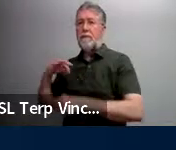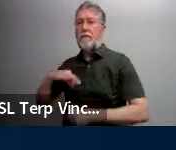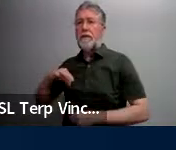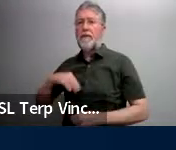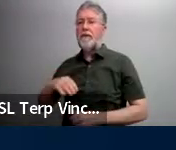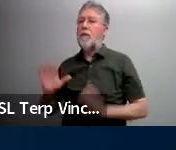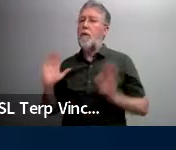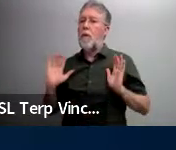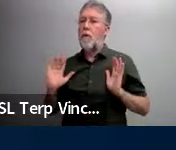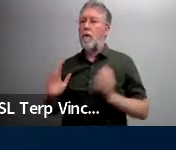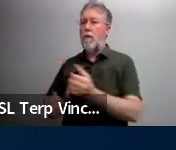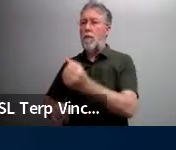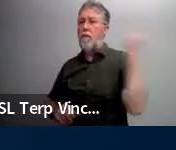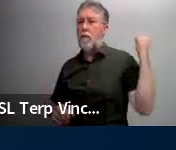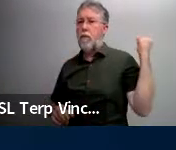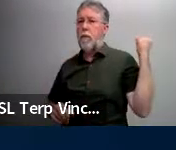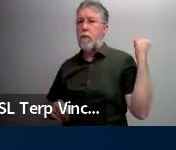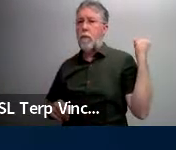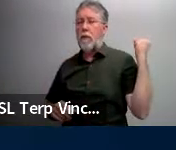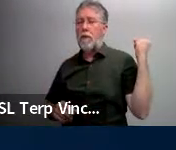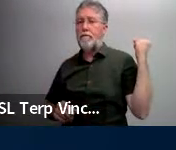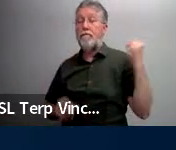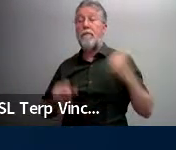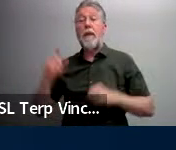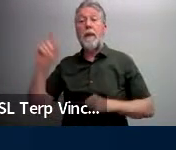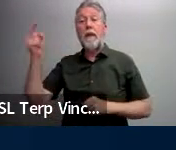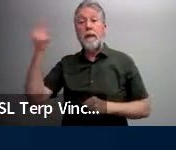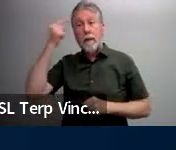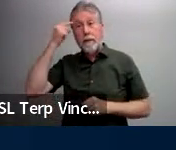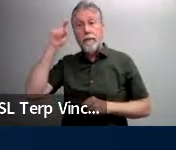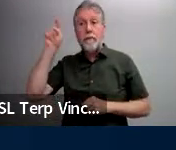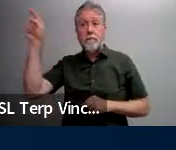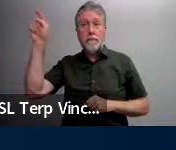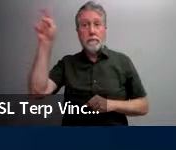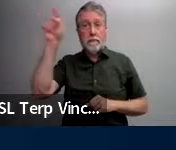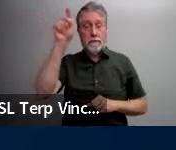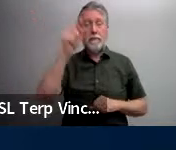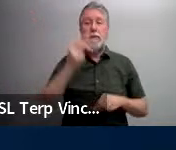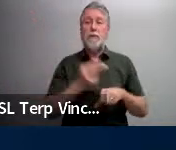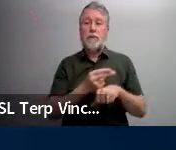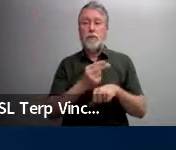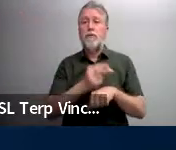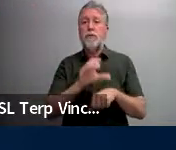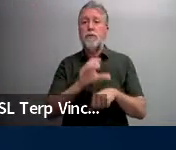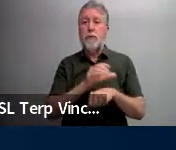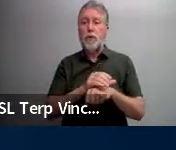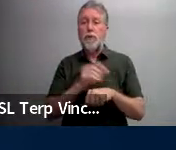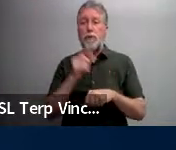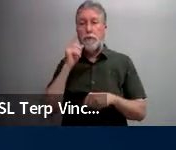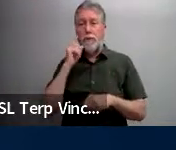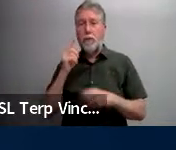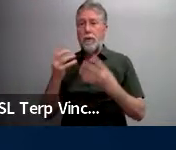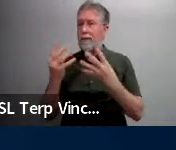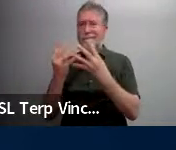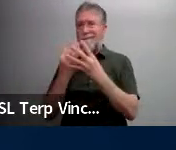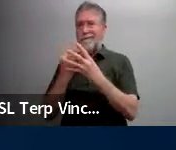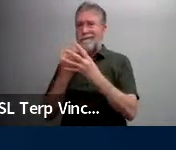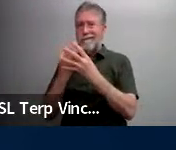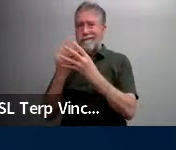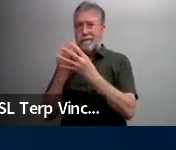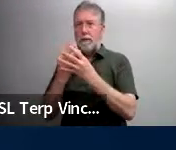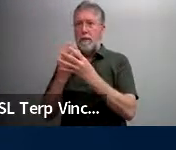Now, governments are using these tools, these algorithmic systems, to really make